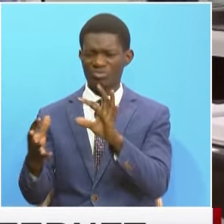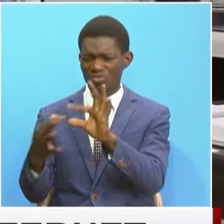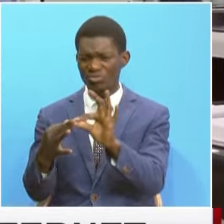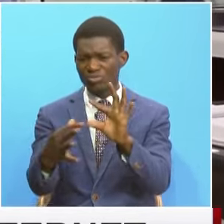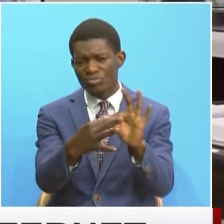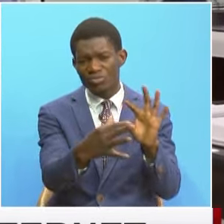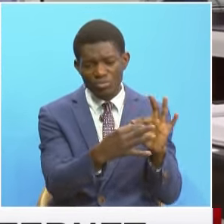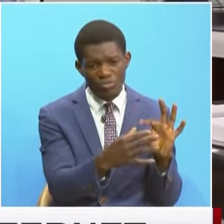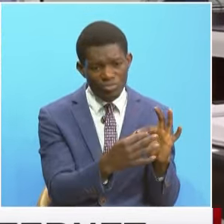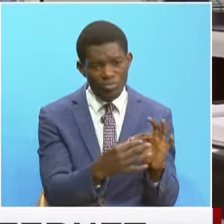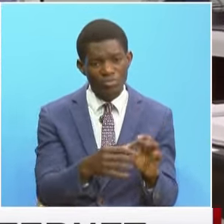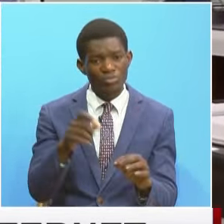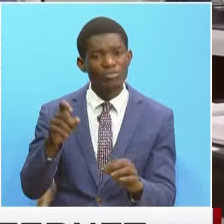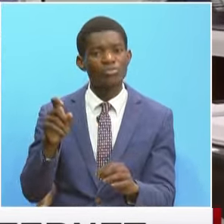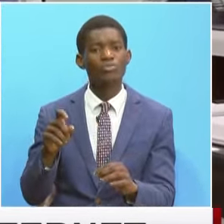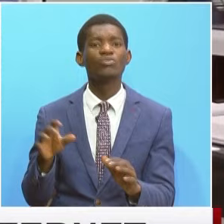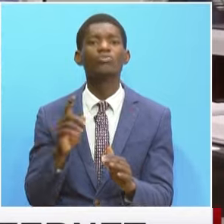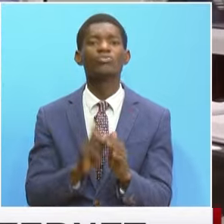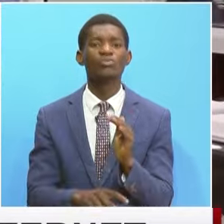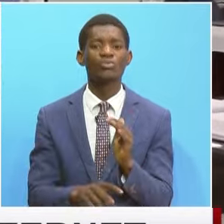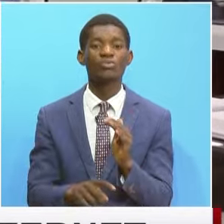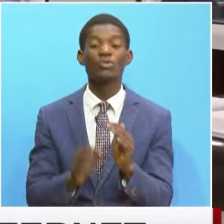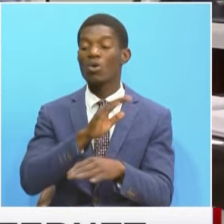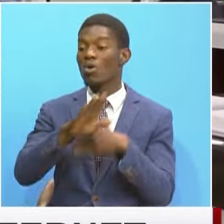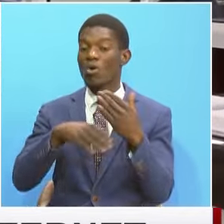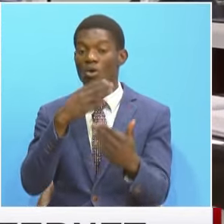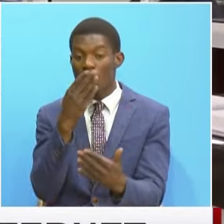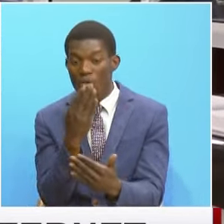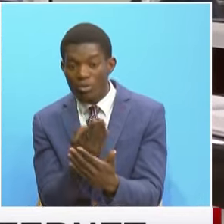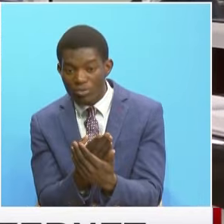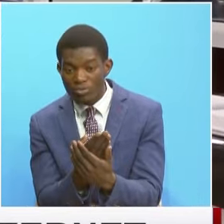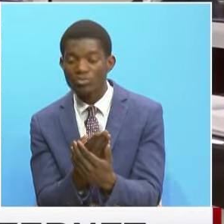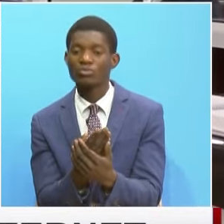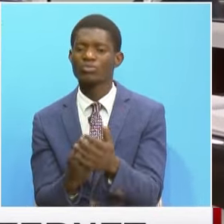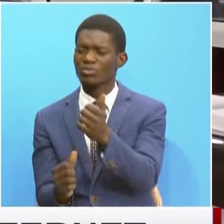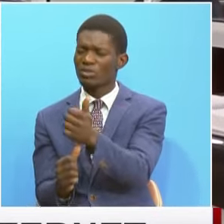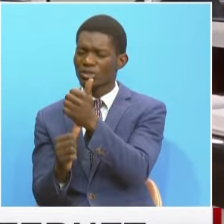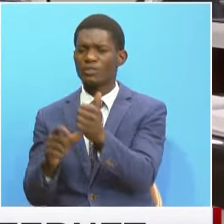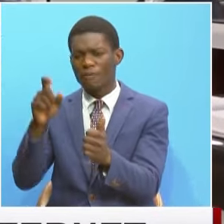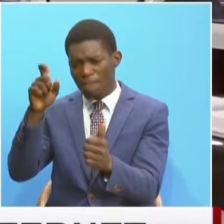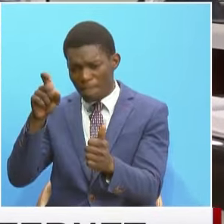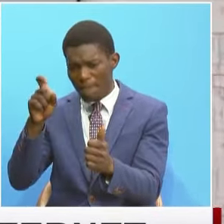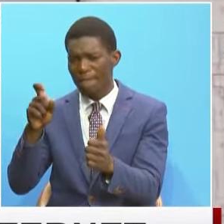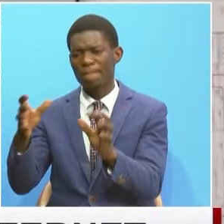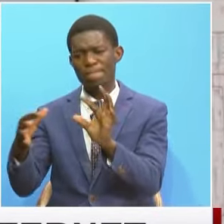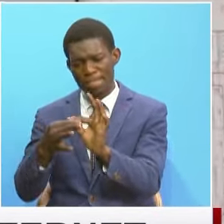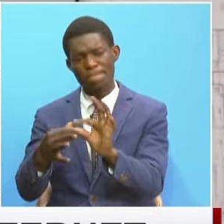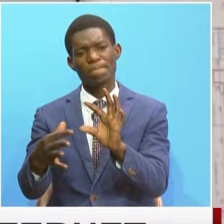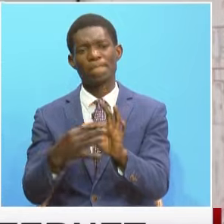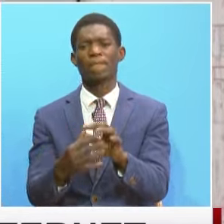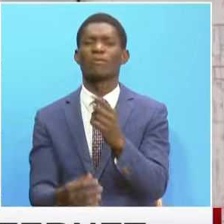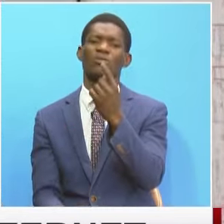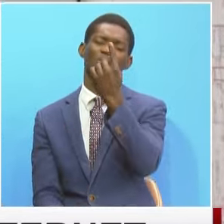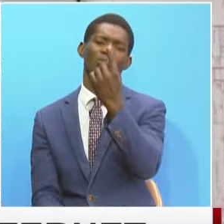we're talking about all the agencies being able to speak as one. That can only happen